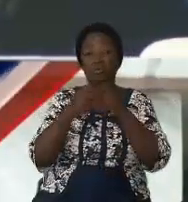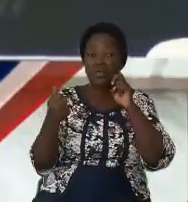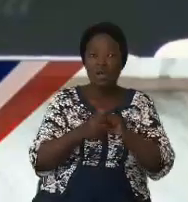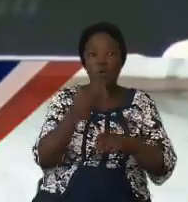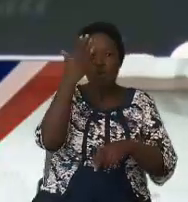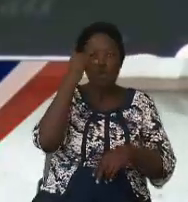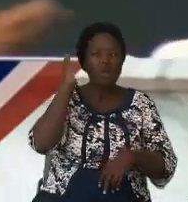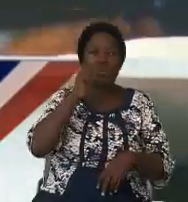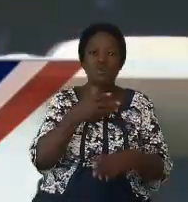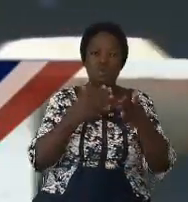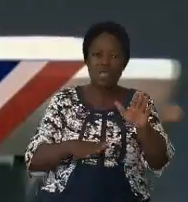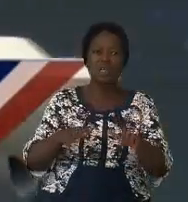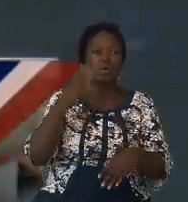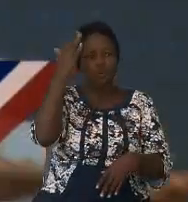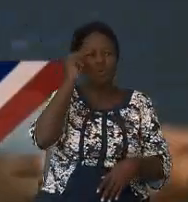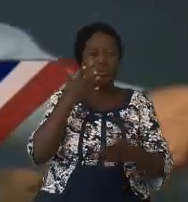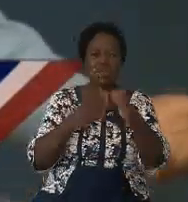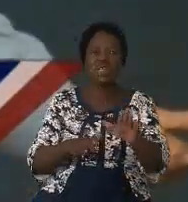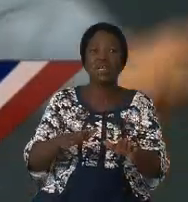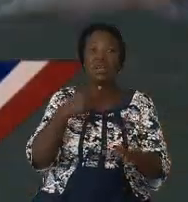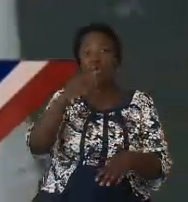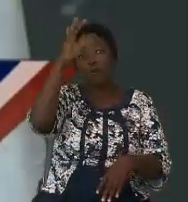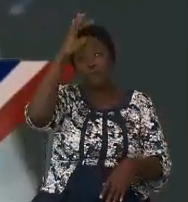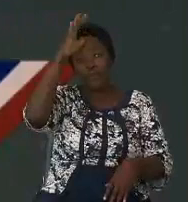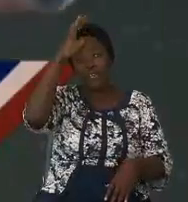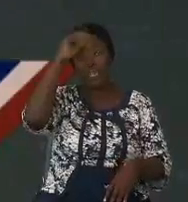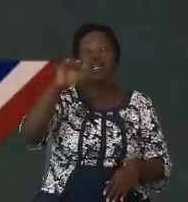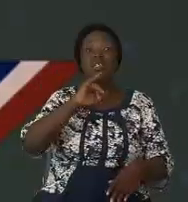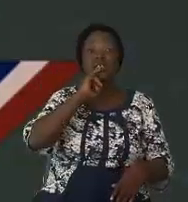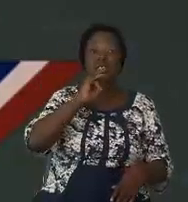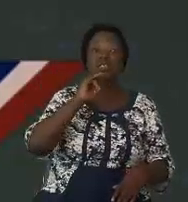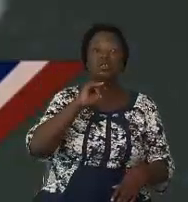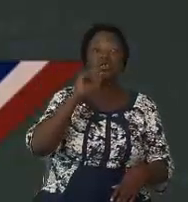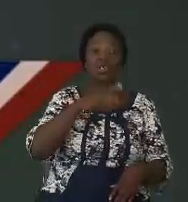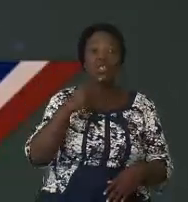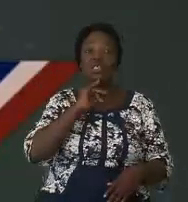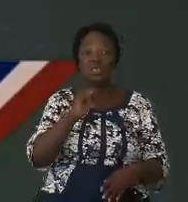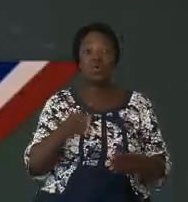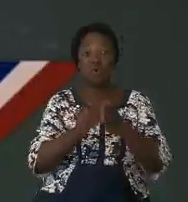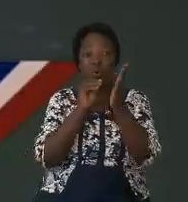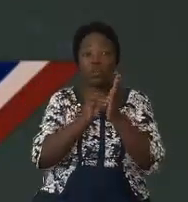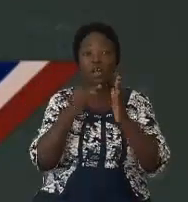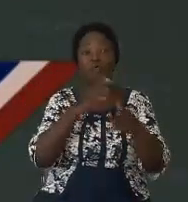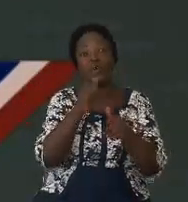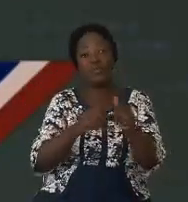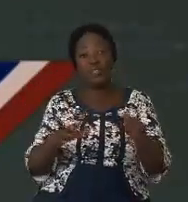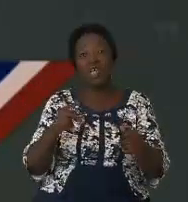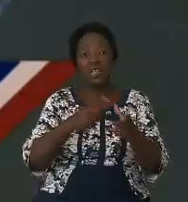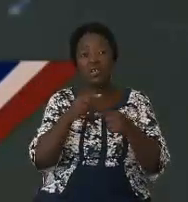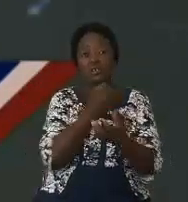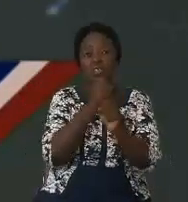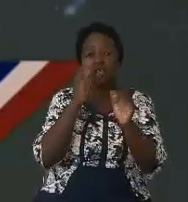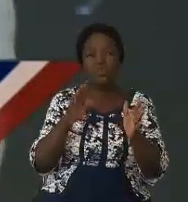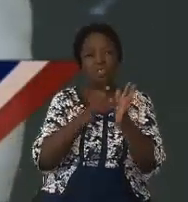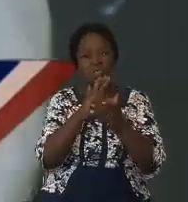and calamity. Why will you die? Why will you die? Your father is the God of all life. Your Savior Jesus